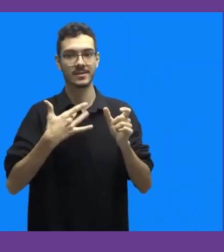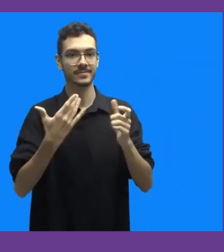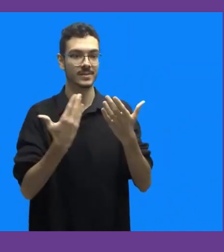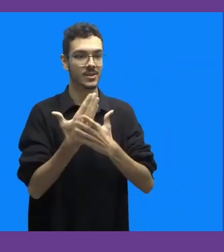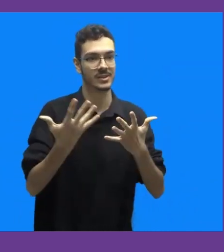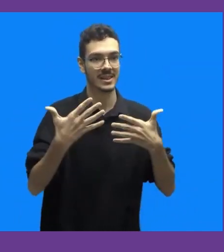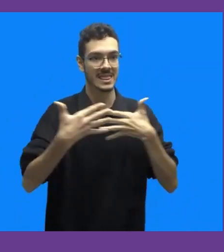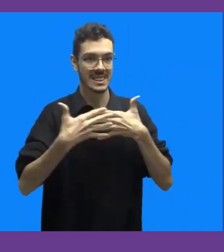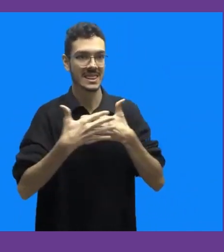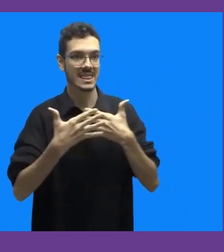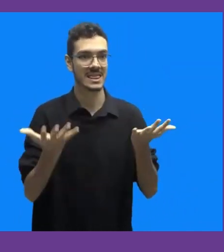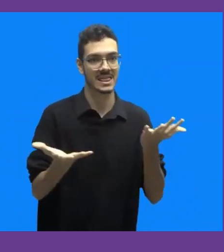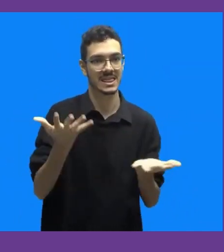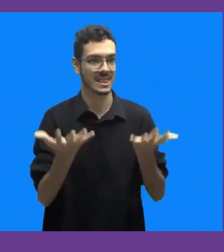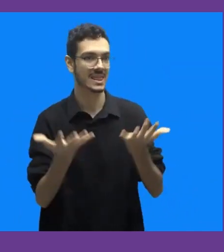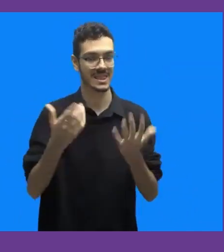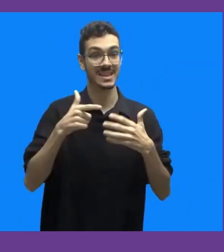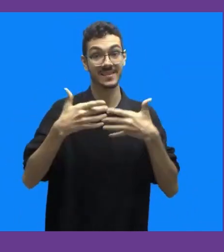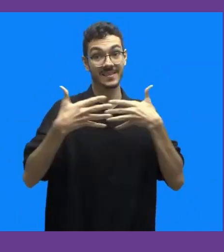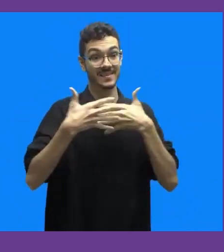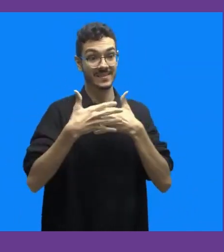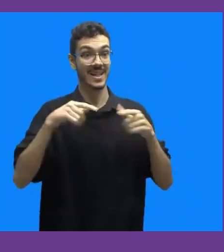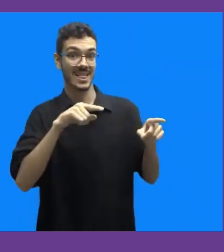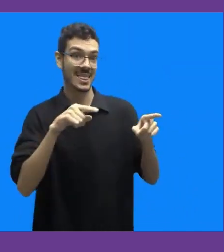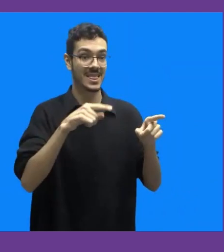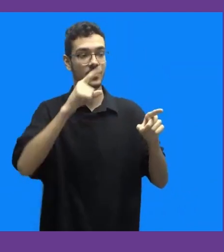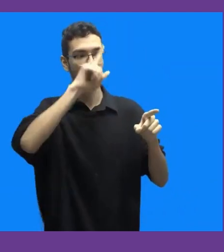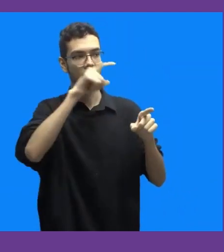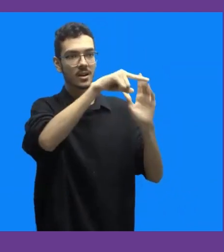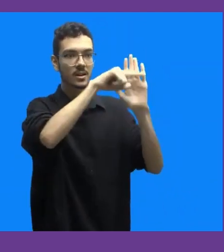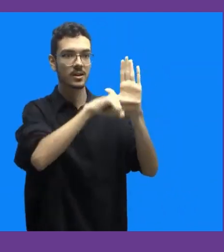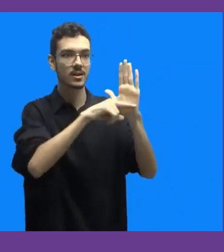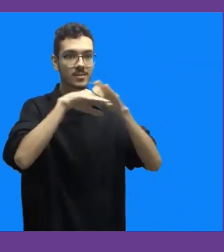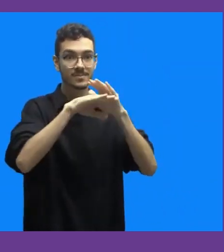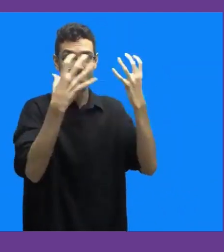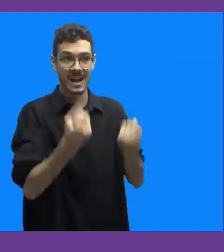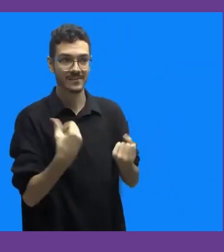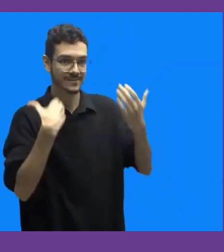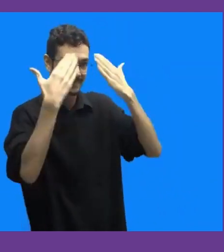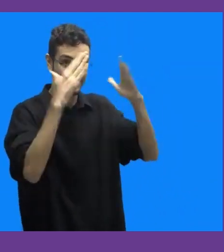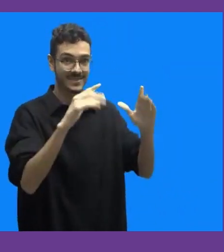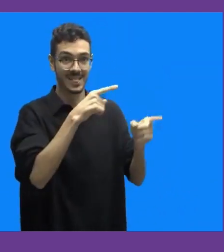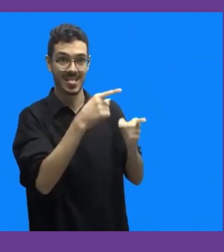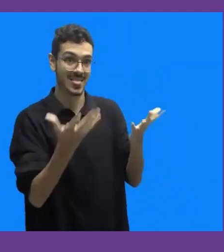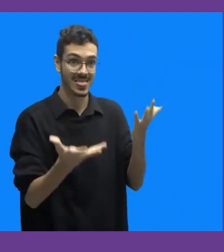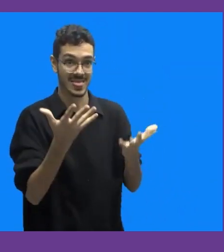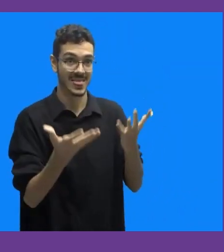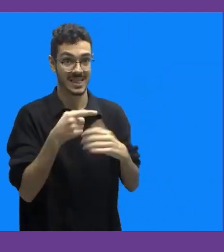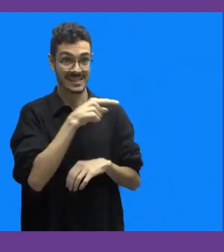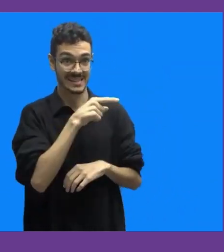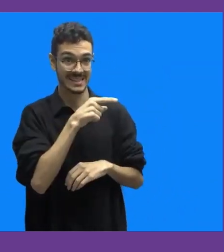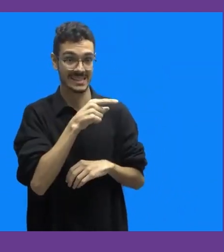universities answered helps to at least diminish a little bit this fear and to